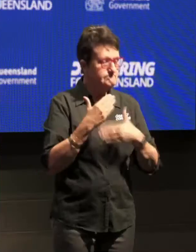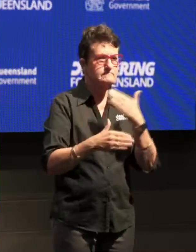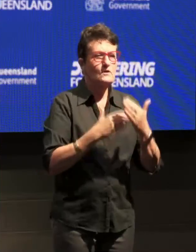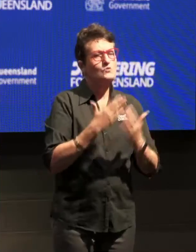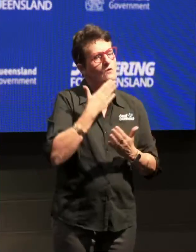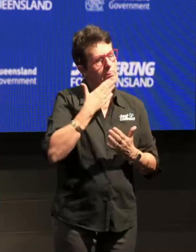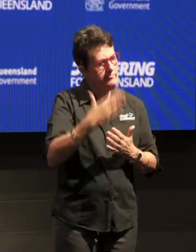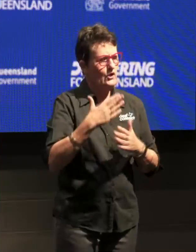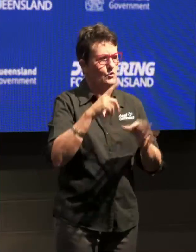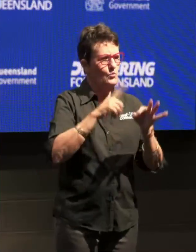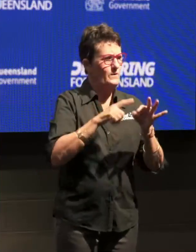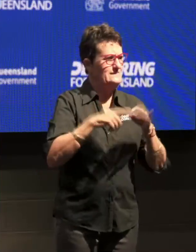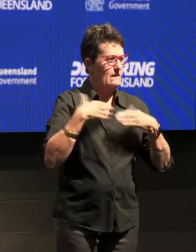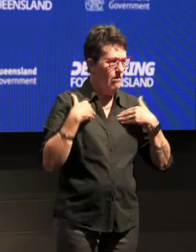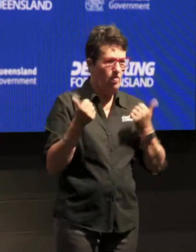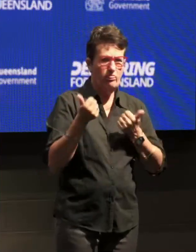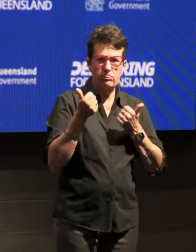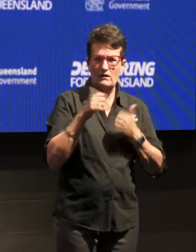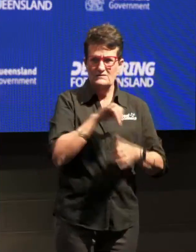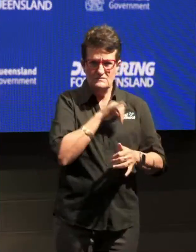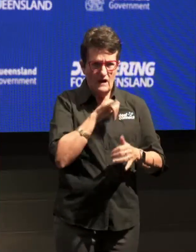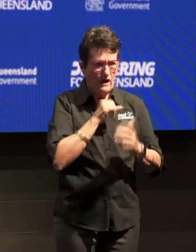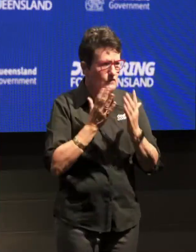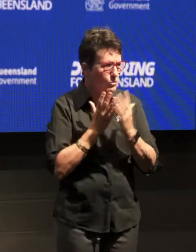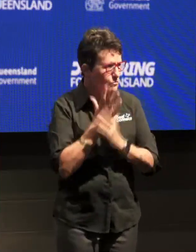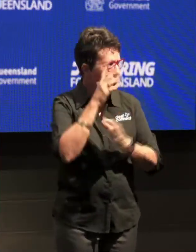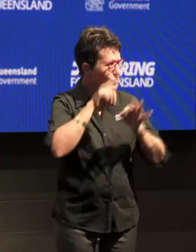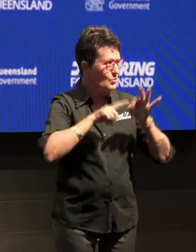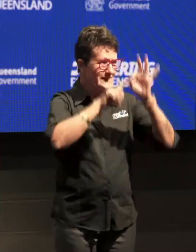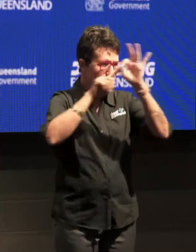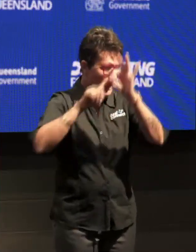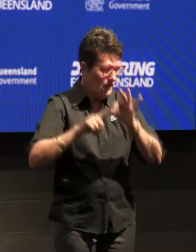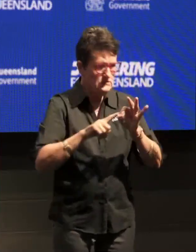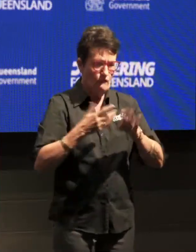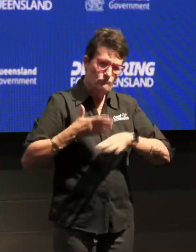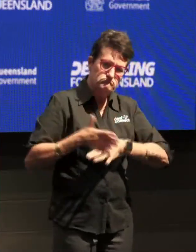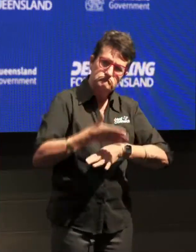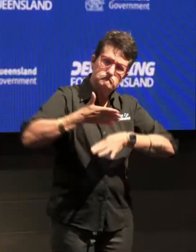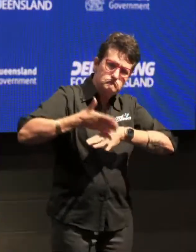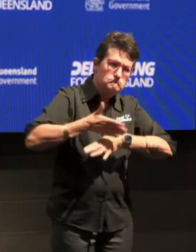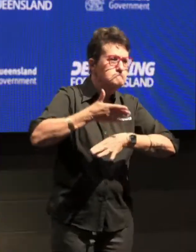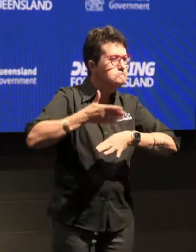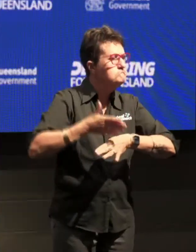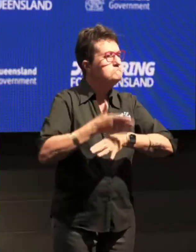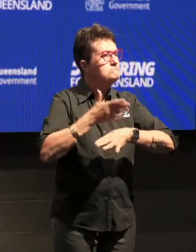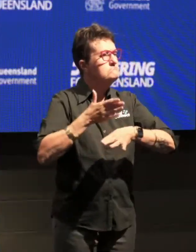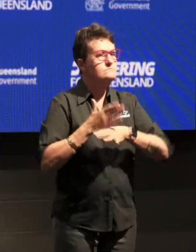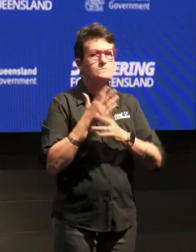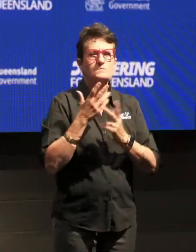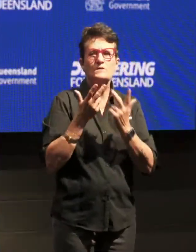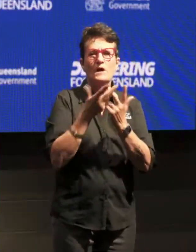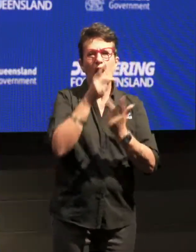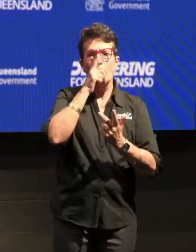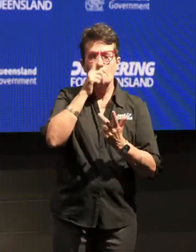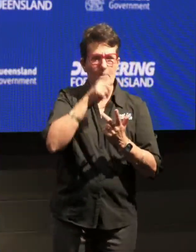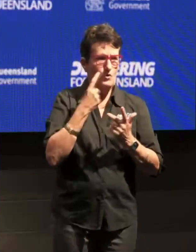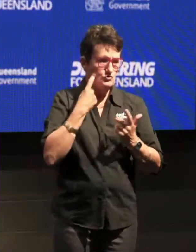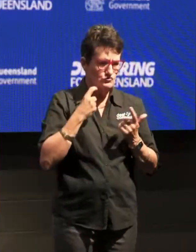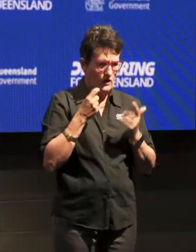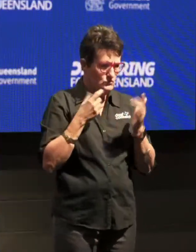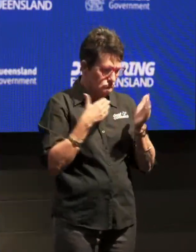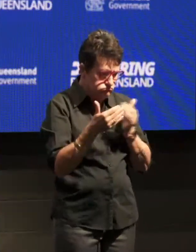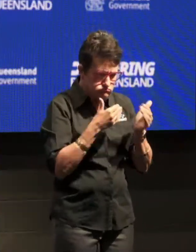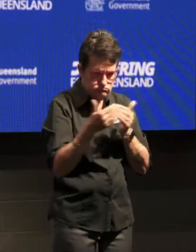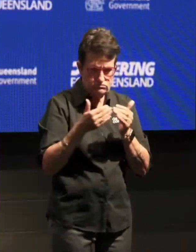want to thank the Queensland Health staff right across the state for working around the clock when others are getting their